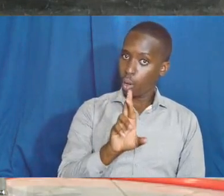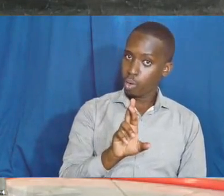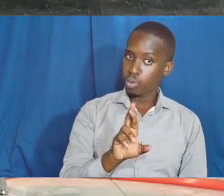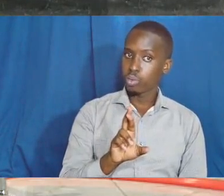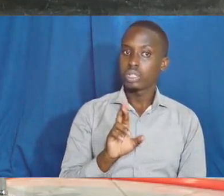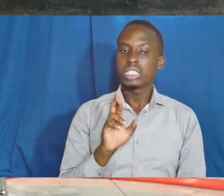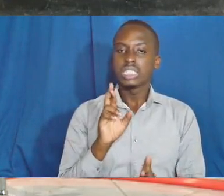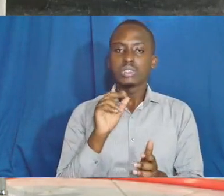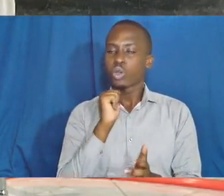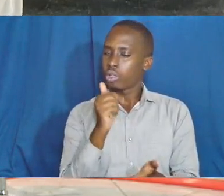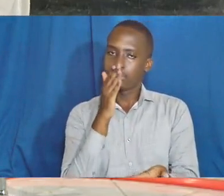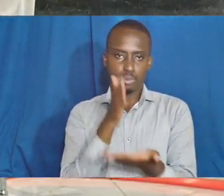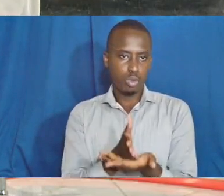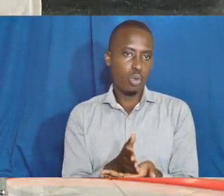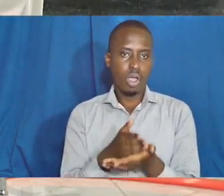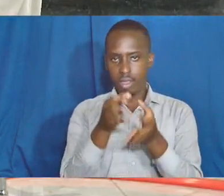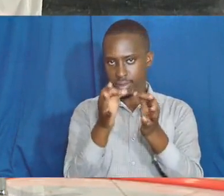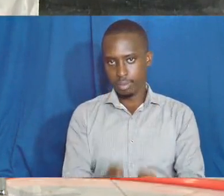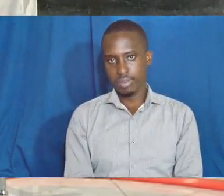impure substances.